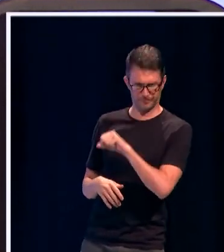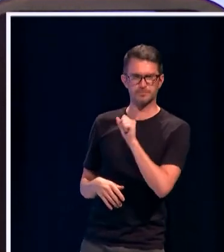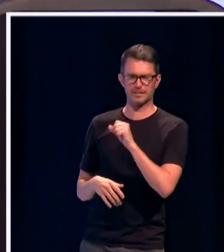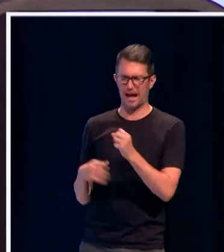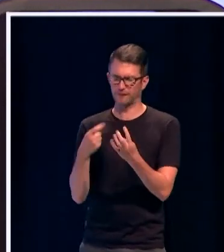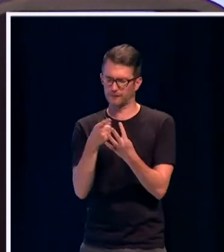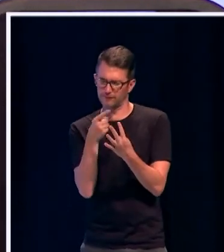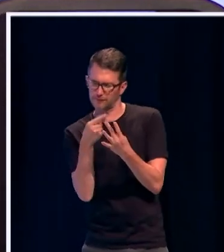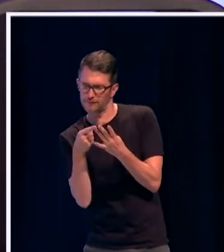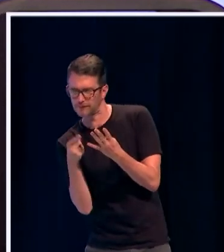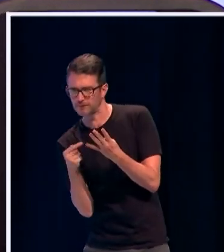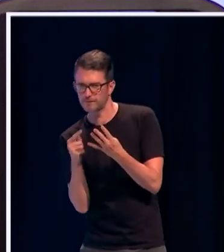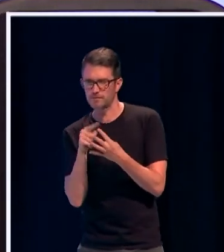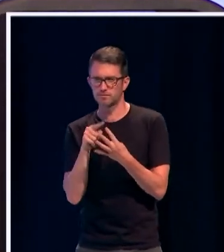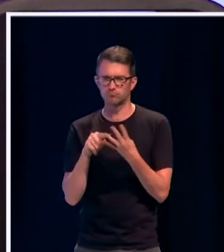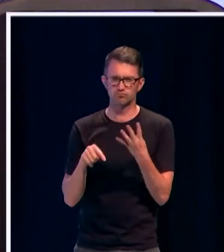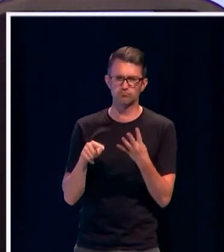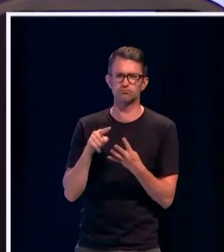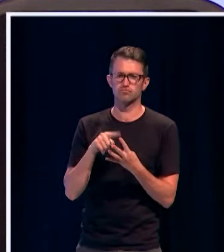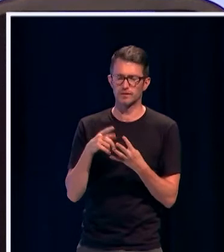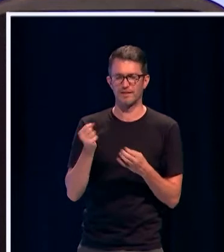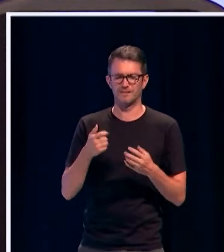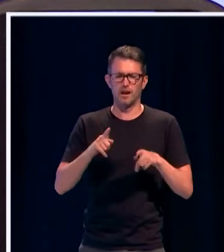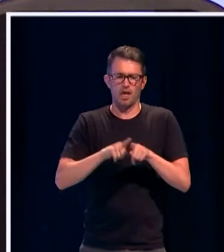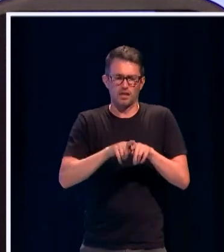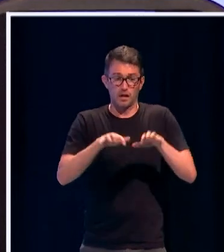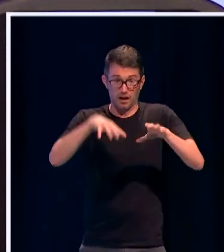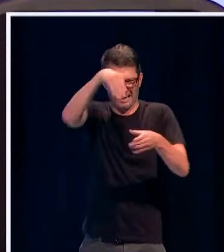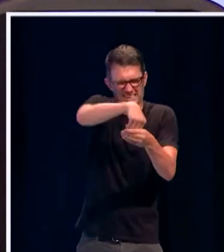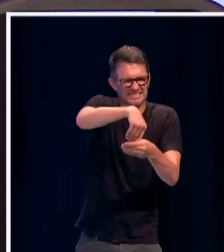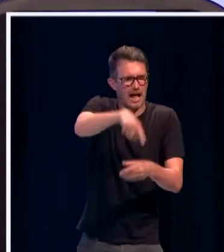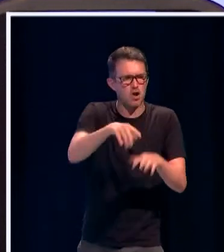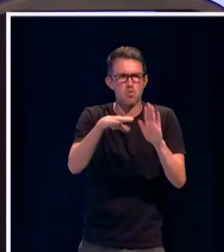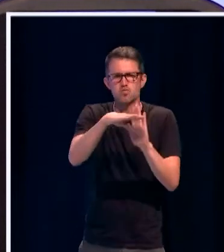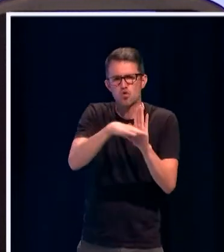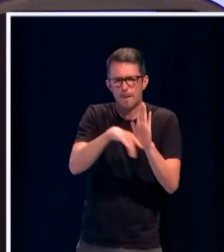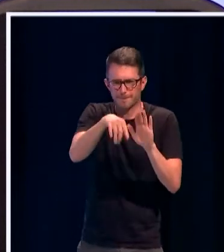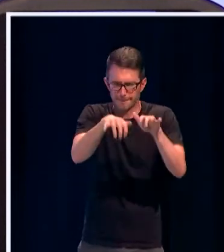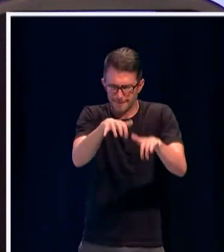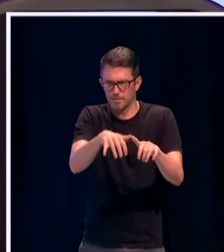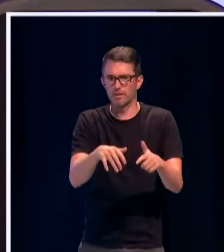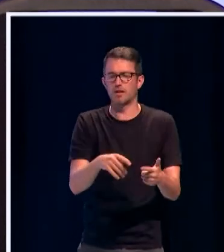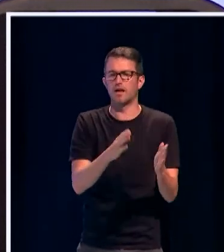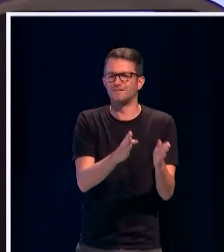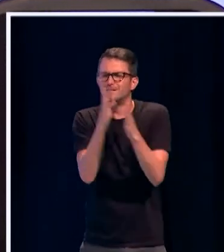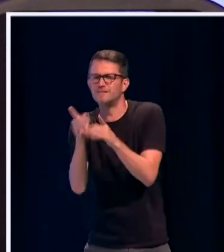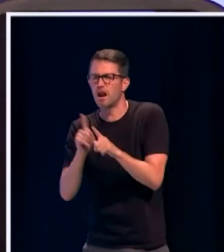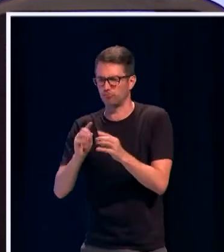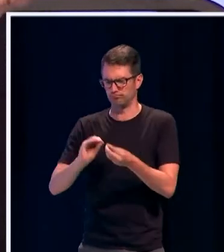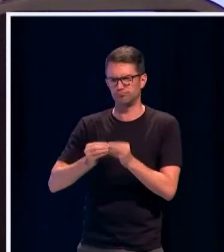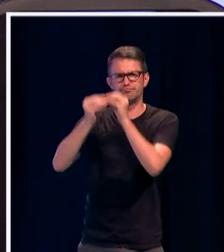documents and websites, and the authoring piece versus the creation piece. So